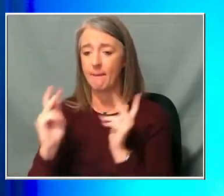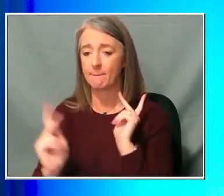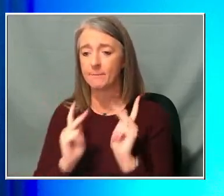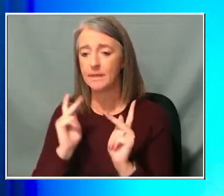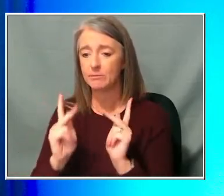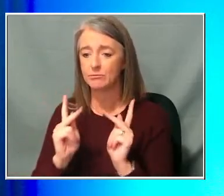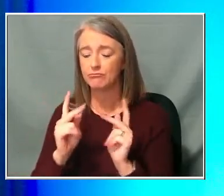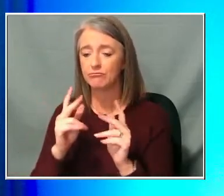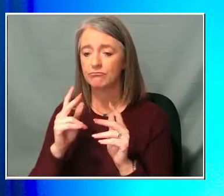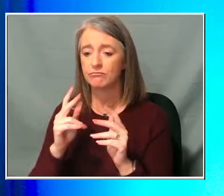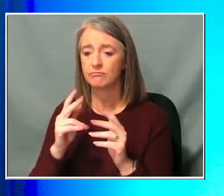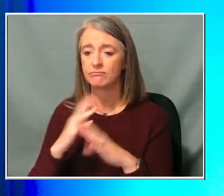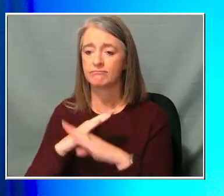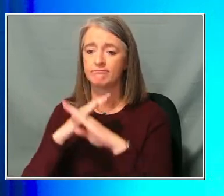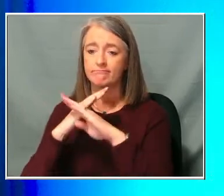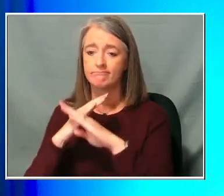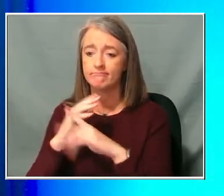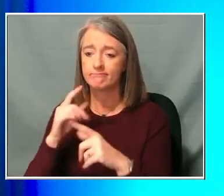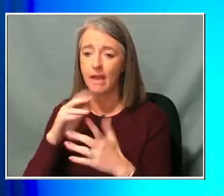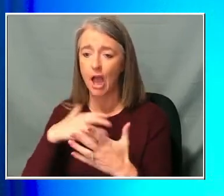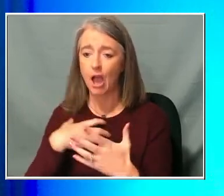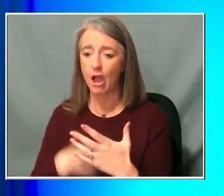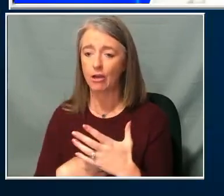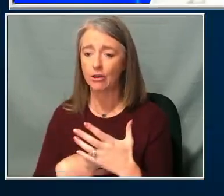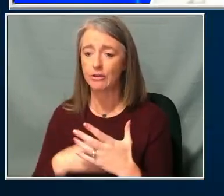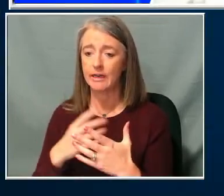curb their hunger and craving throughout the day.